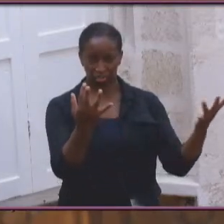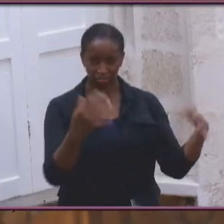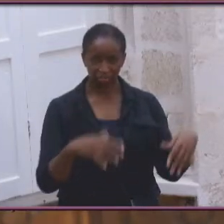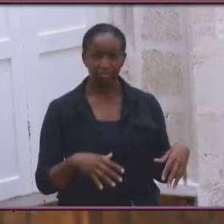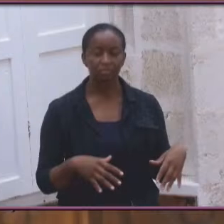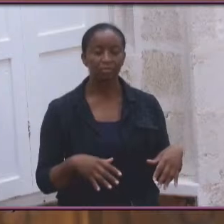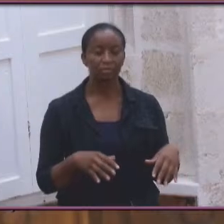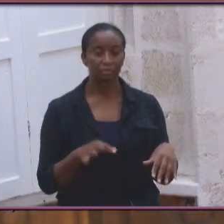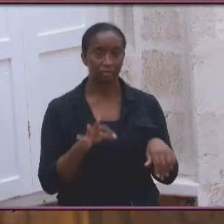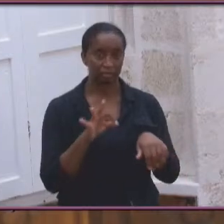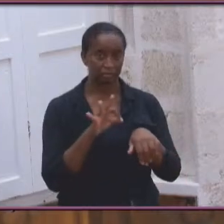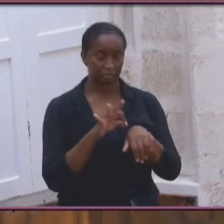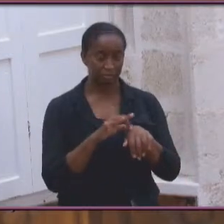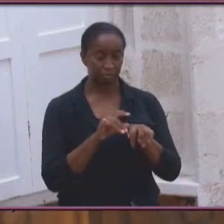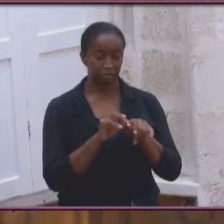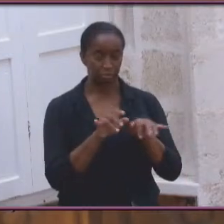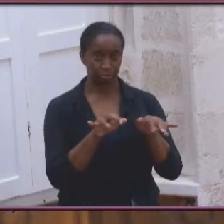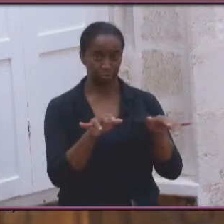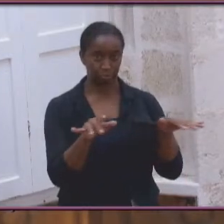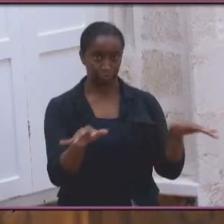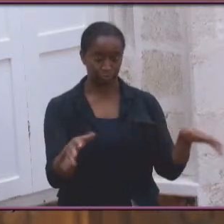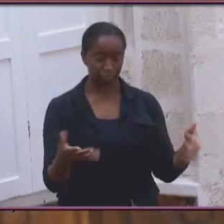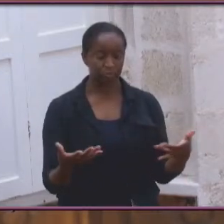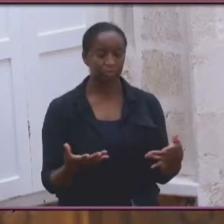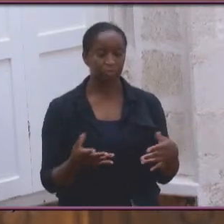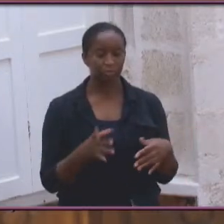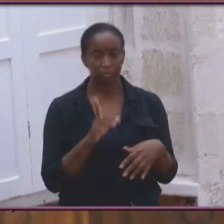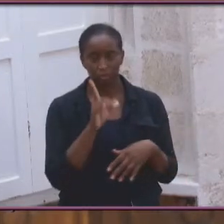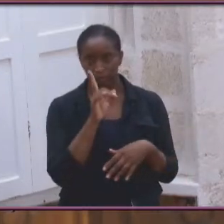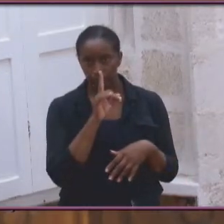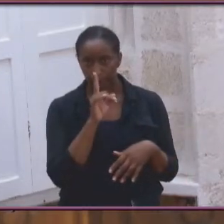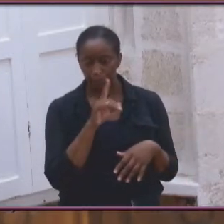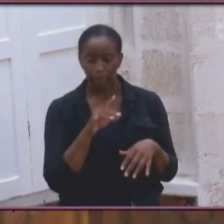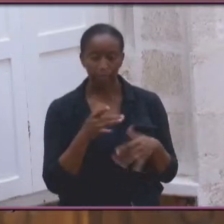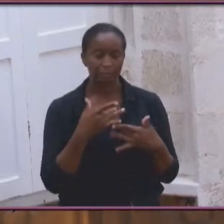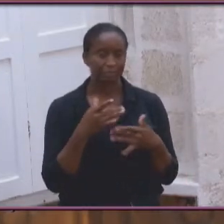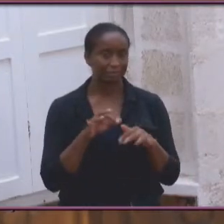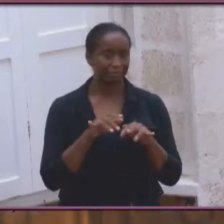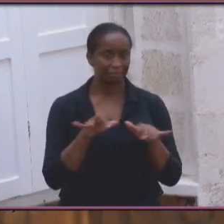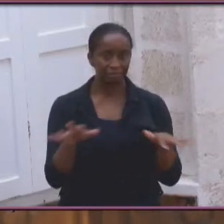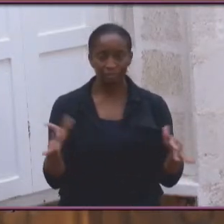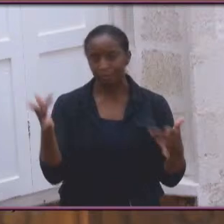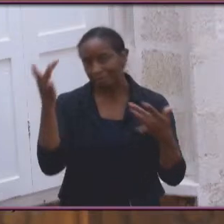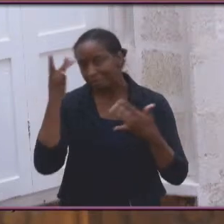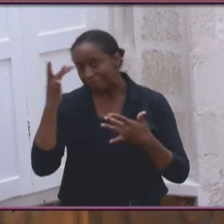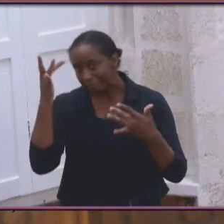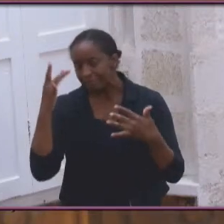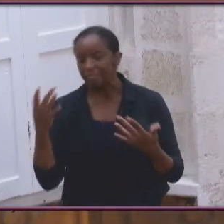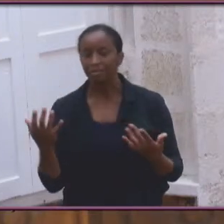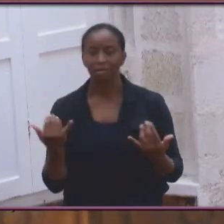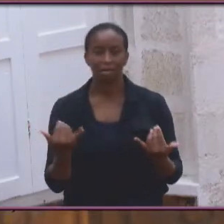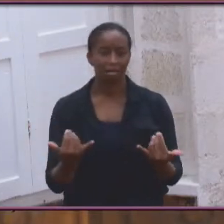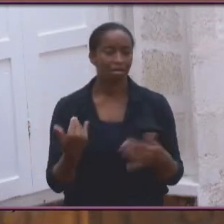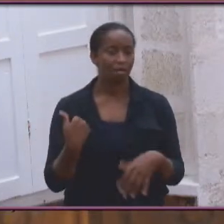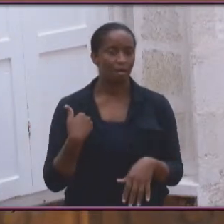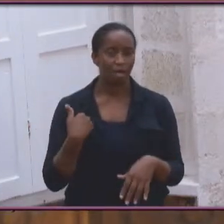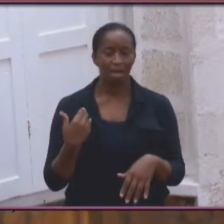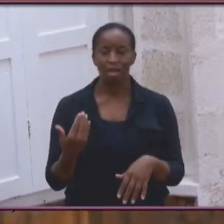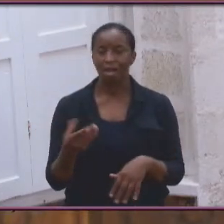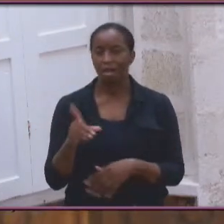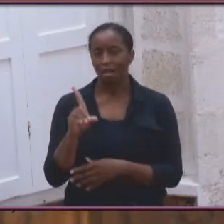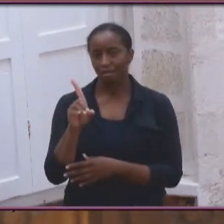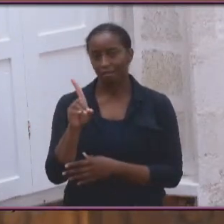vector-borne diseases. And currently we do have quite a few. We have dengue, we have chikungunya, and we have Zika, all reported in